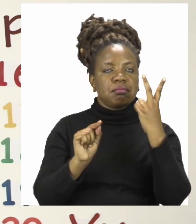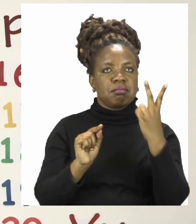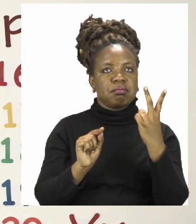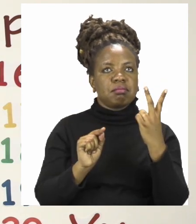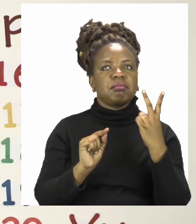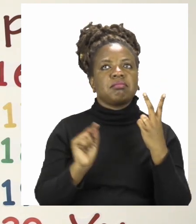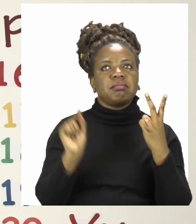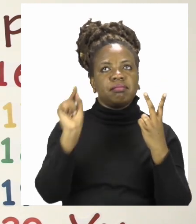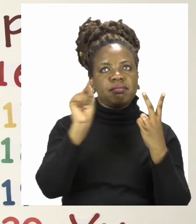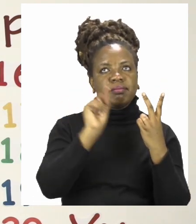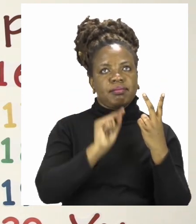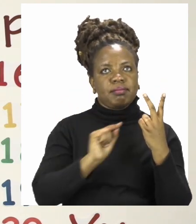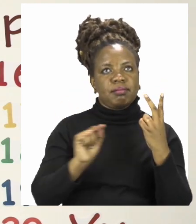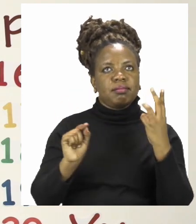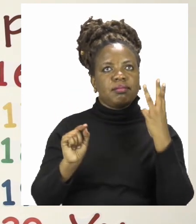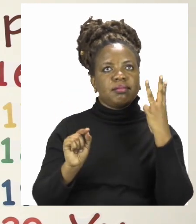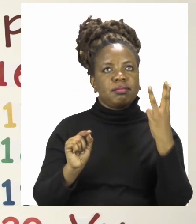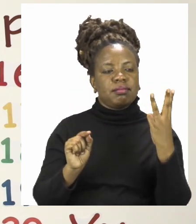2,